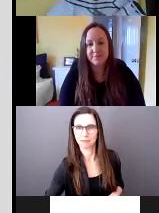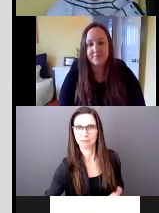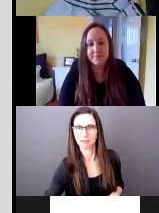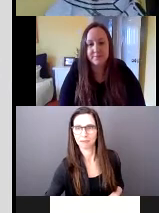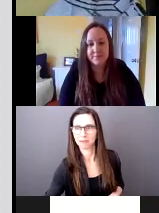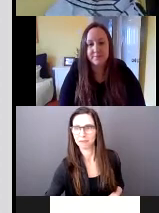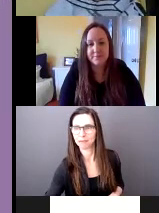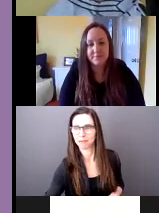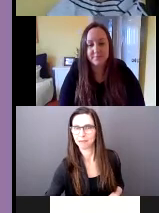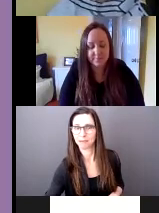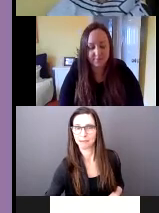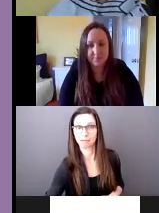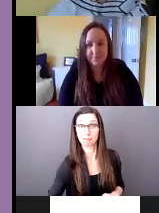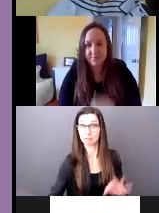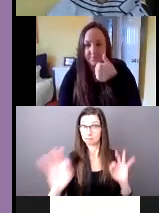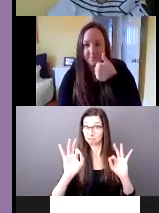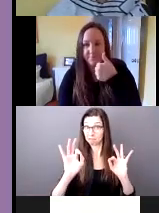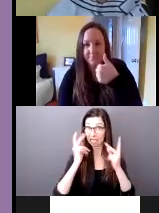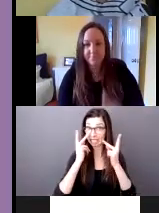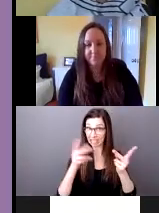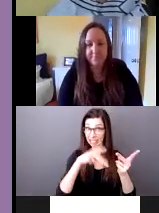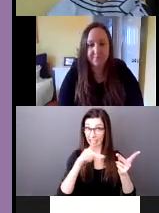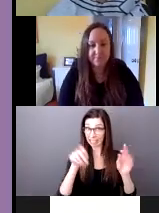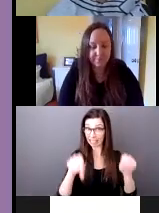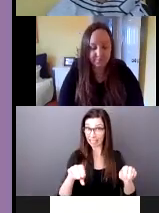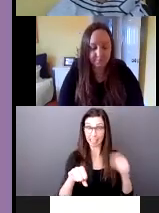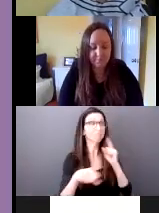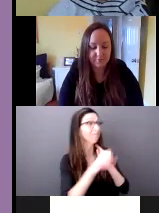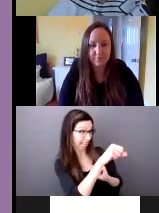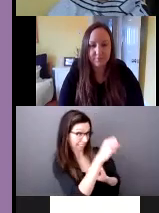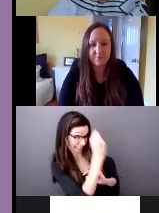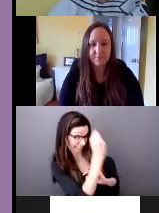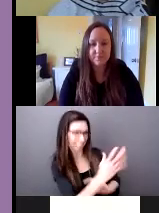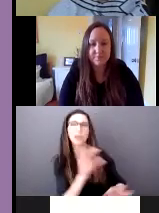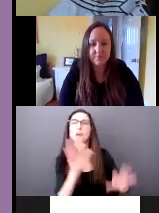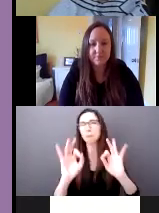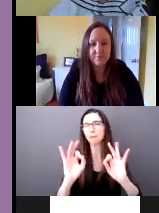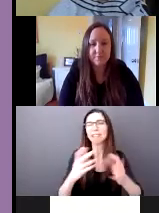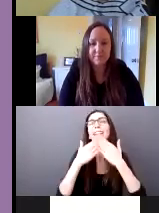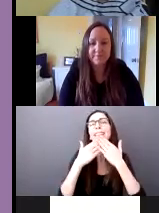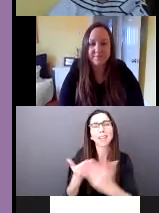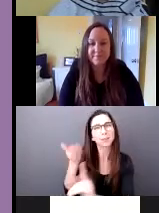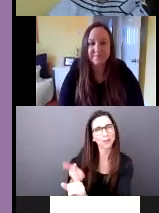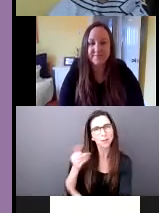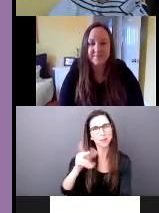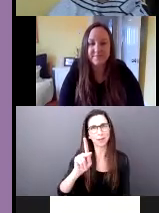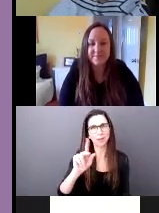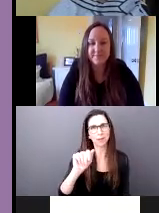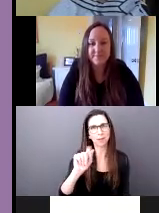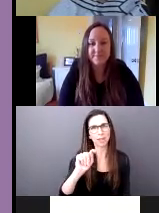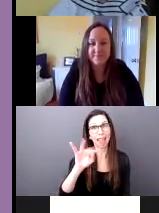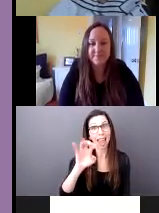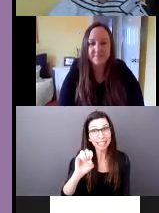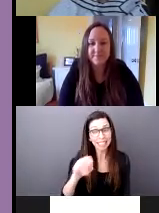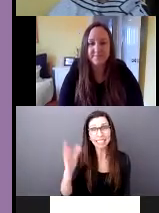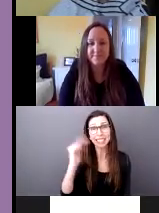Can you see the screen? Yes, we can. Okay, perfect. Thank you so much. Thank you so much, Katie. And thank you so much, Ryan